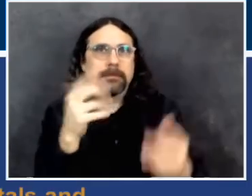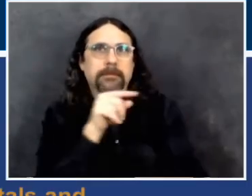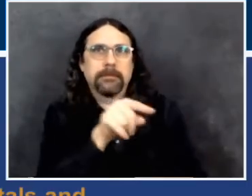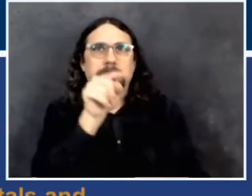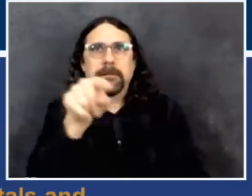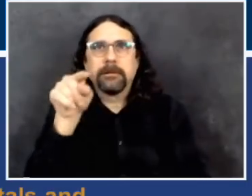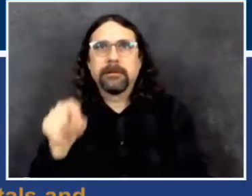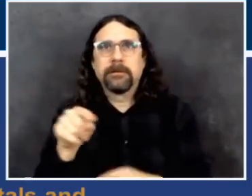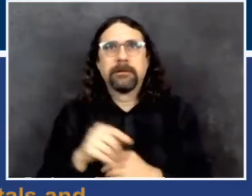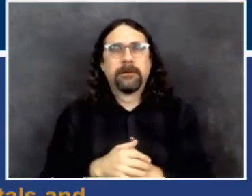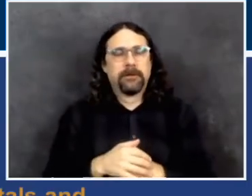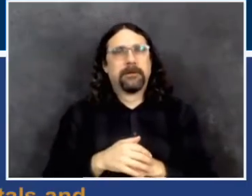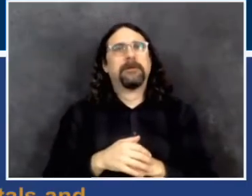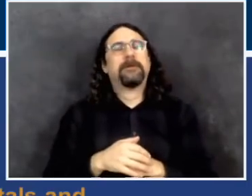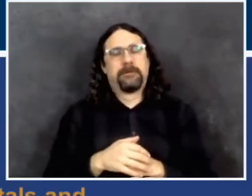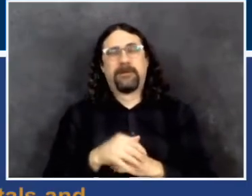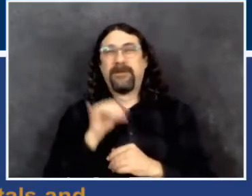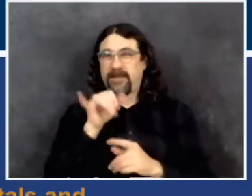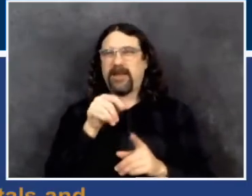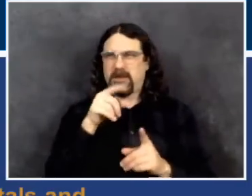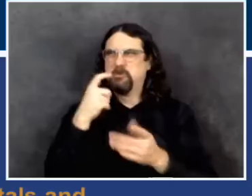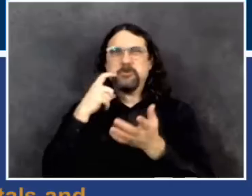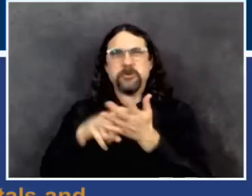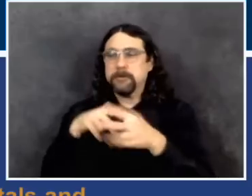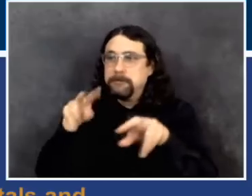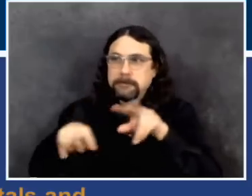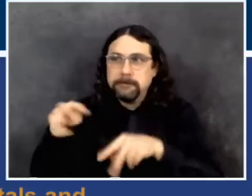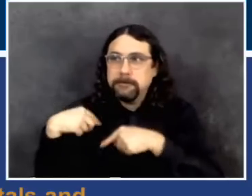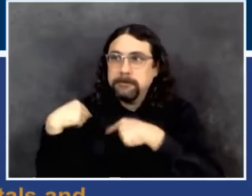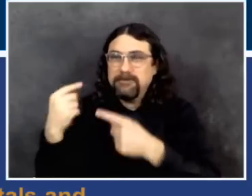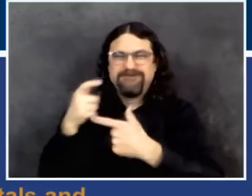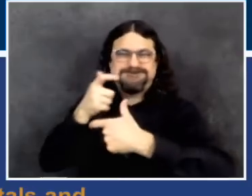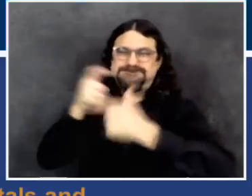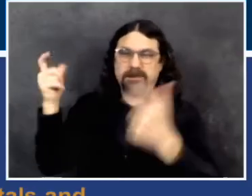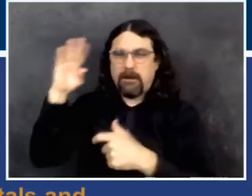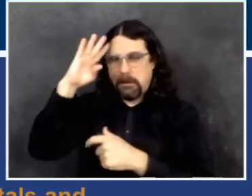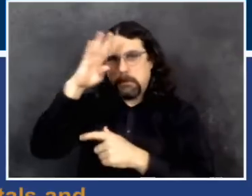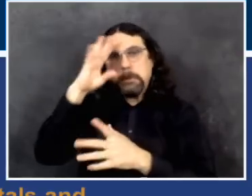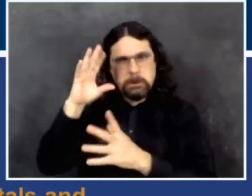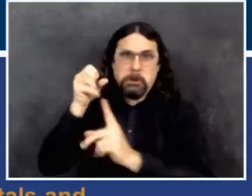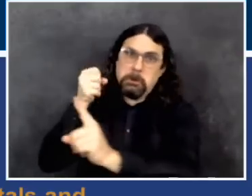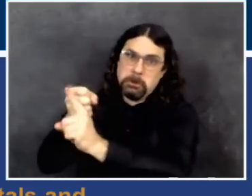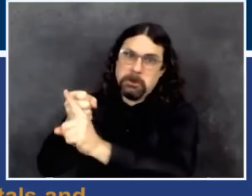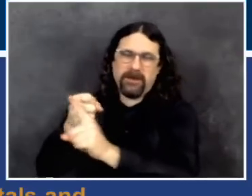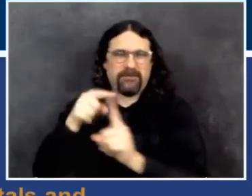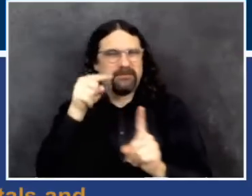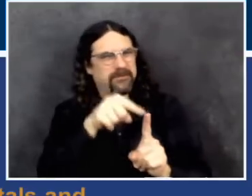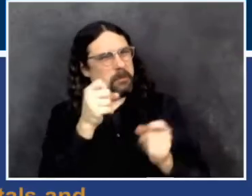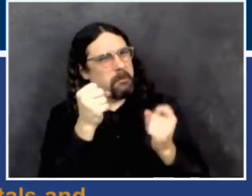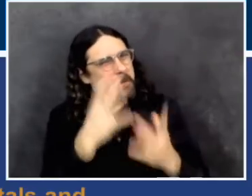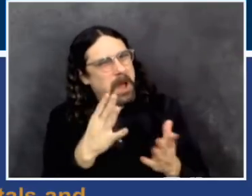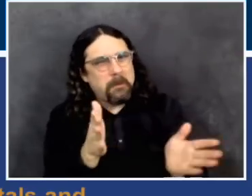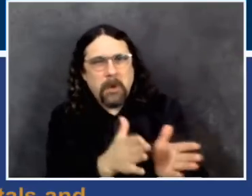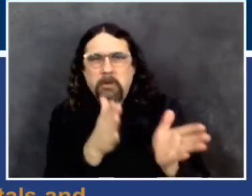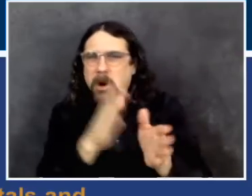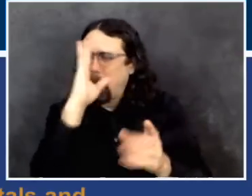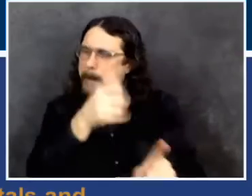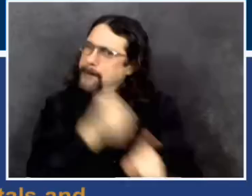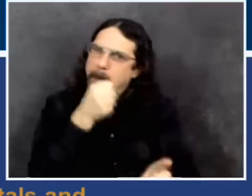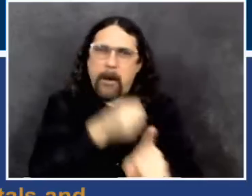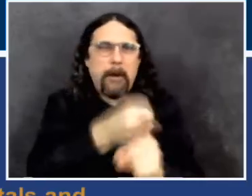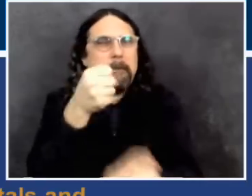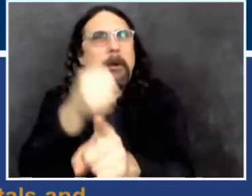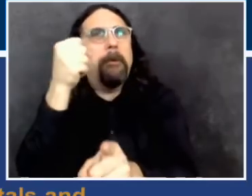So unlike some of the big hospital systems that have, somewhat more resources, these hospitals have really had it